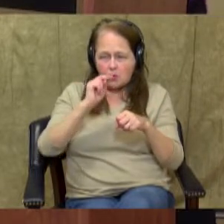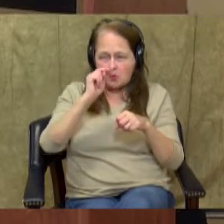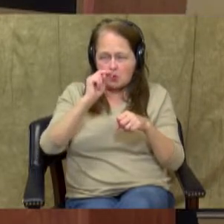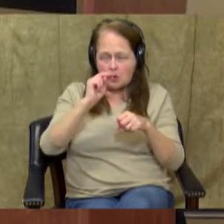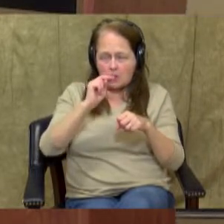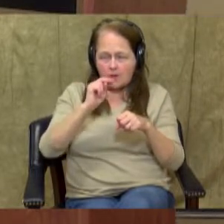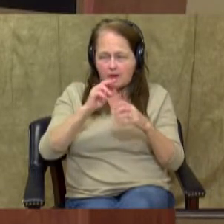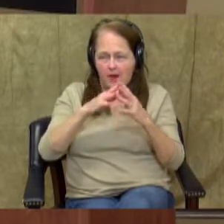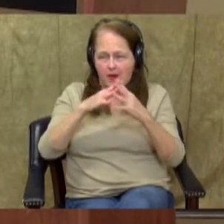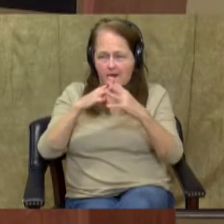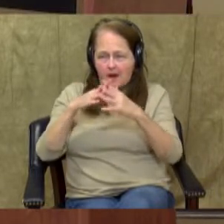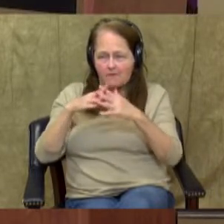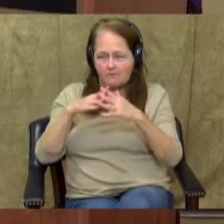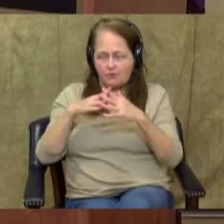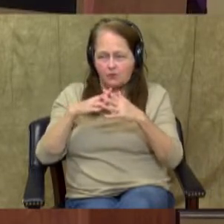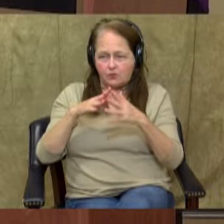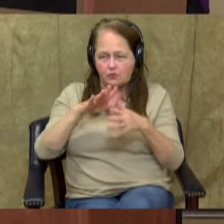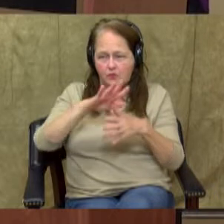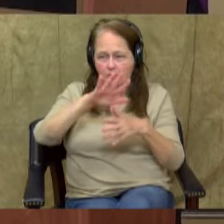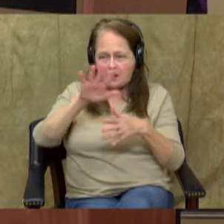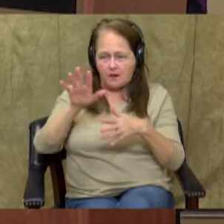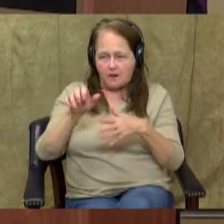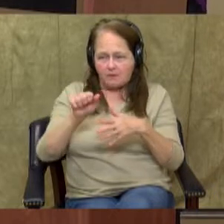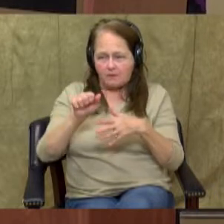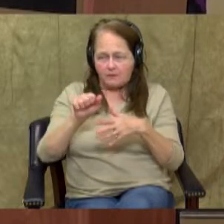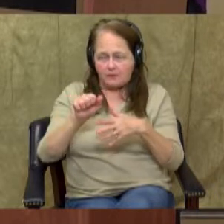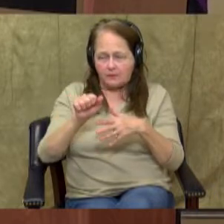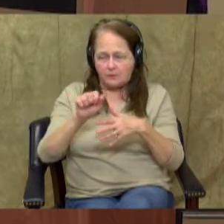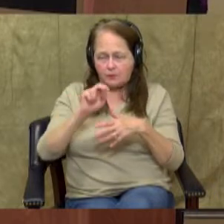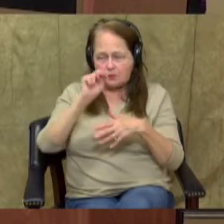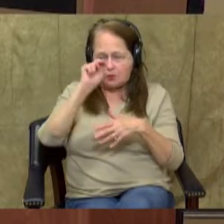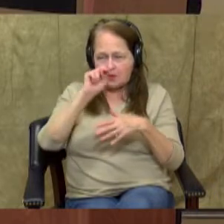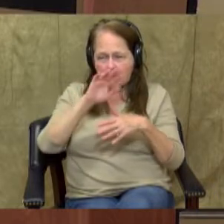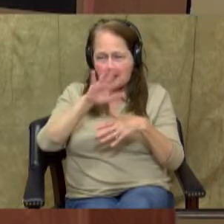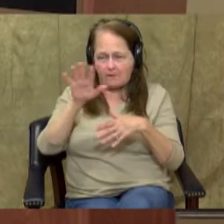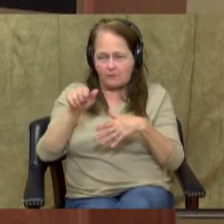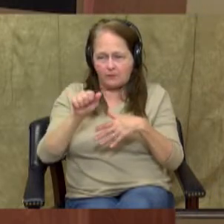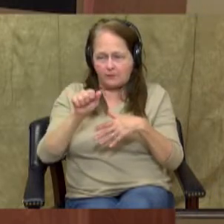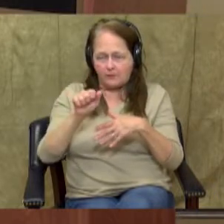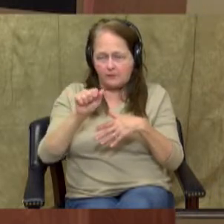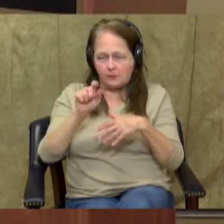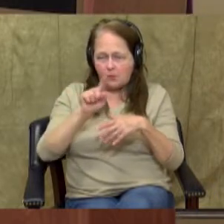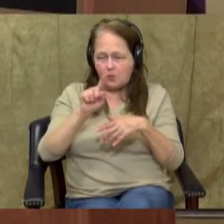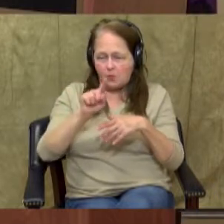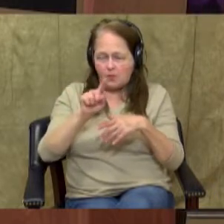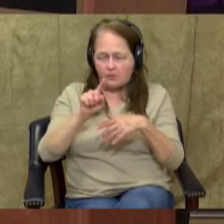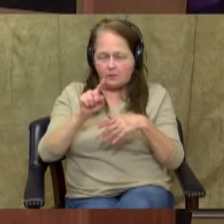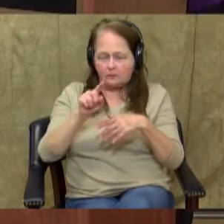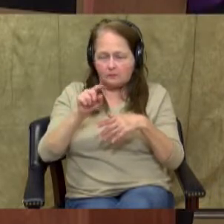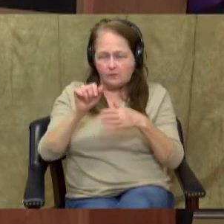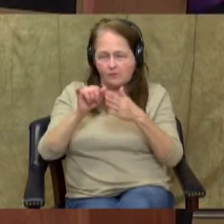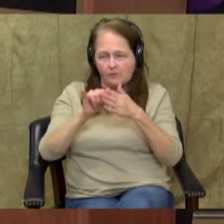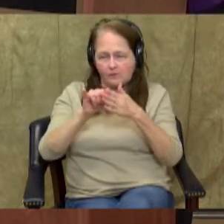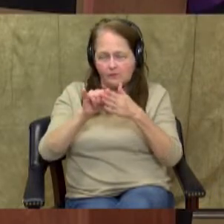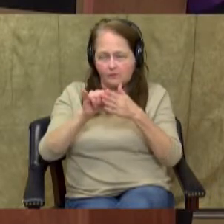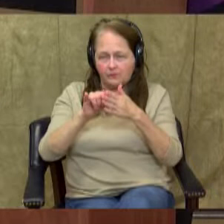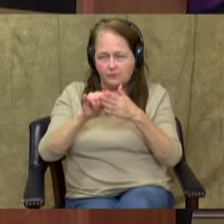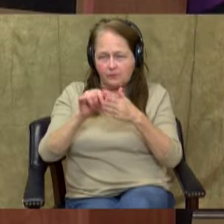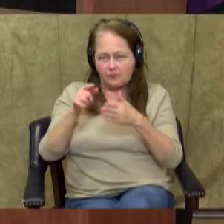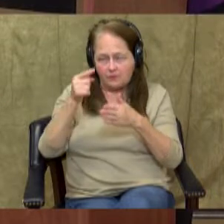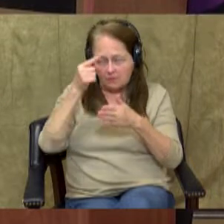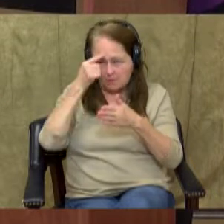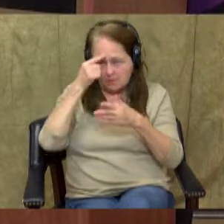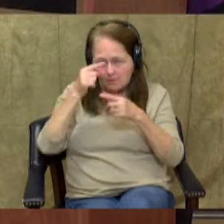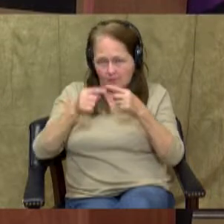Southwest Asia. And our essential question that we want to answer is, what role do urban areas play in this region? And when you